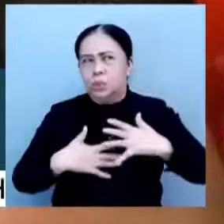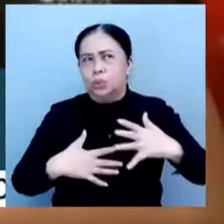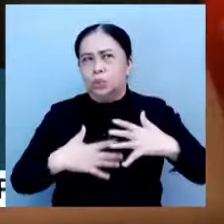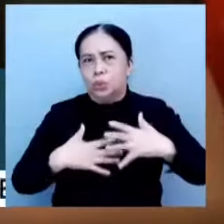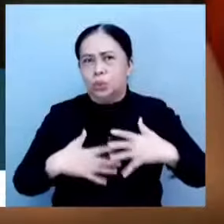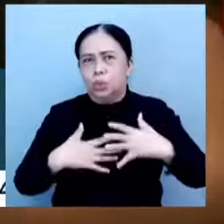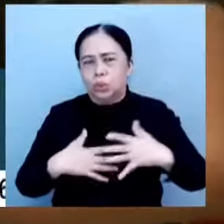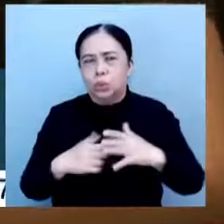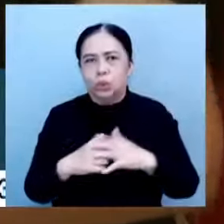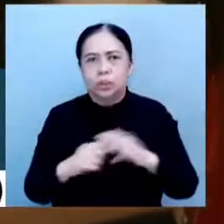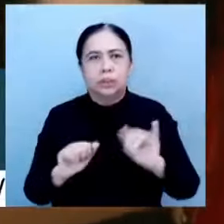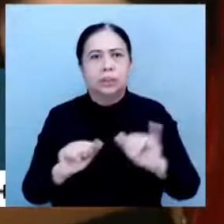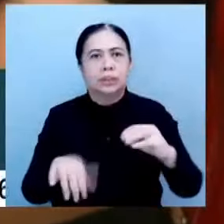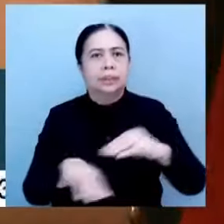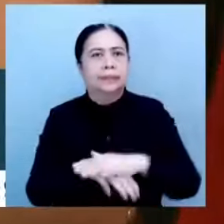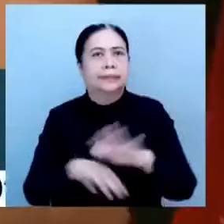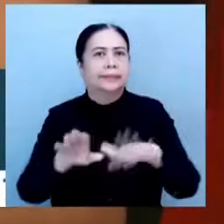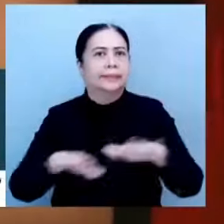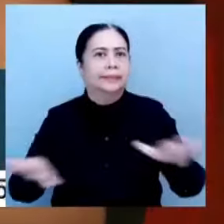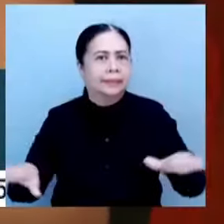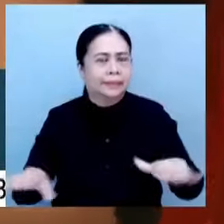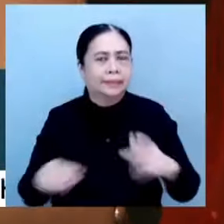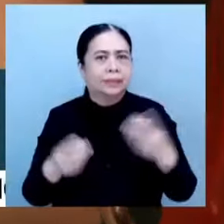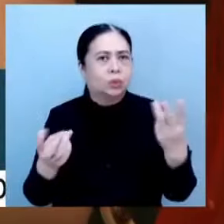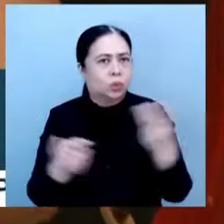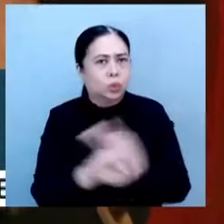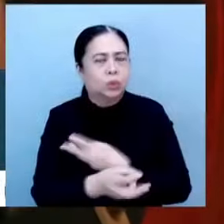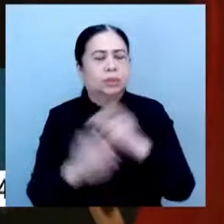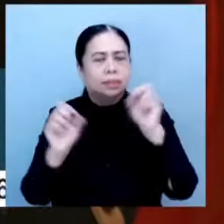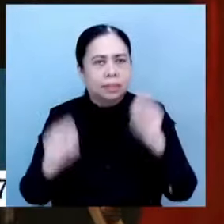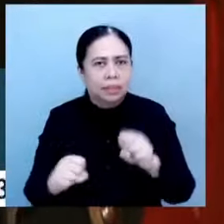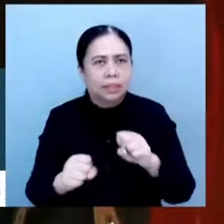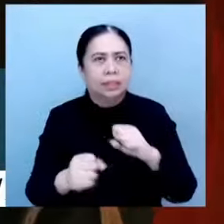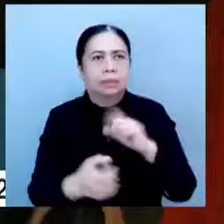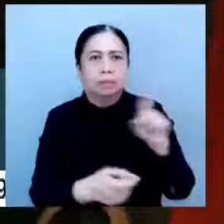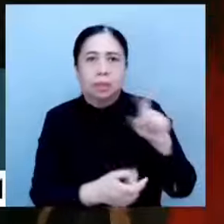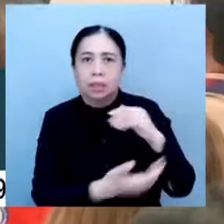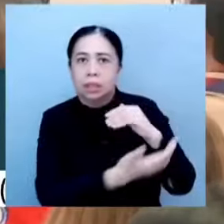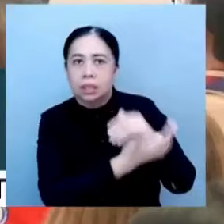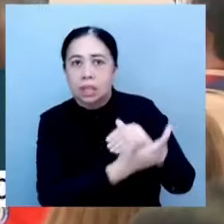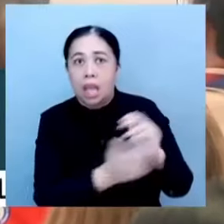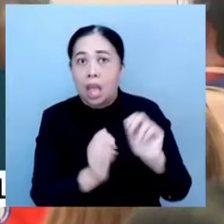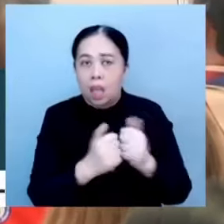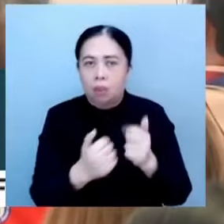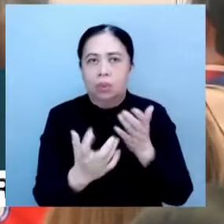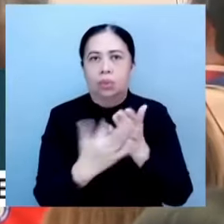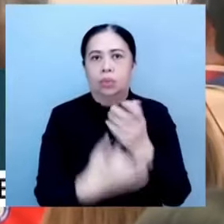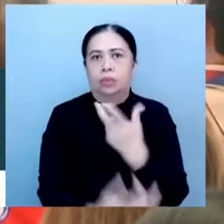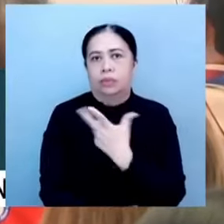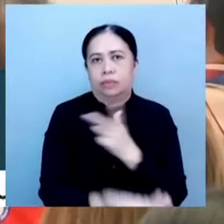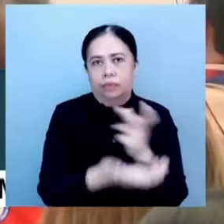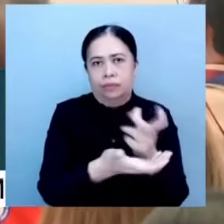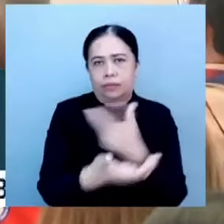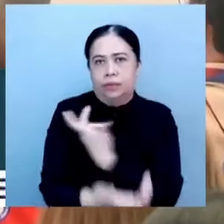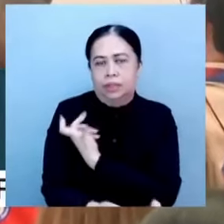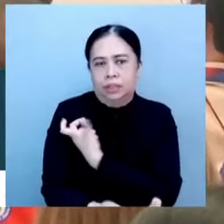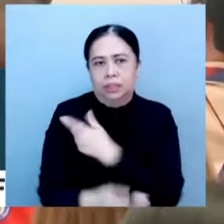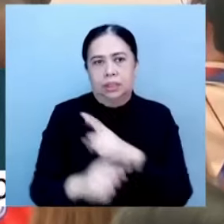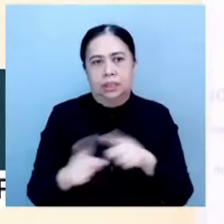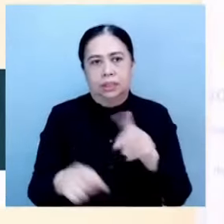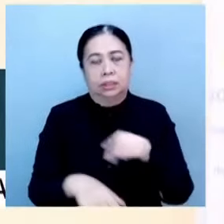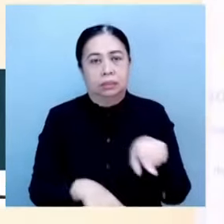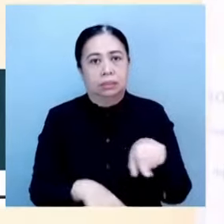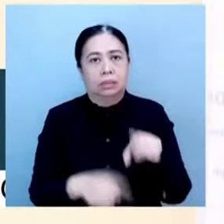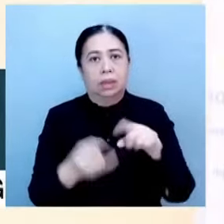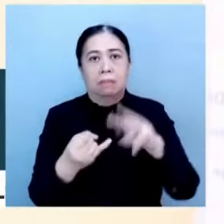usually affect children, severe forms of pertussis can be avoided through a vaccine. But Metro Manila Council Chair and San Juan City